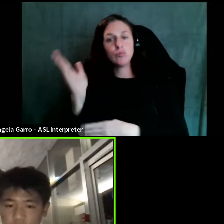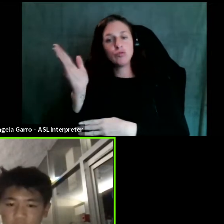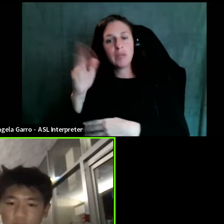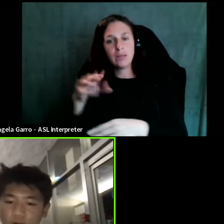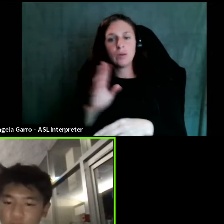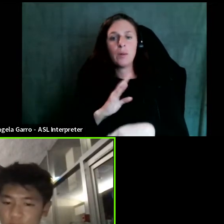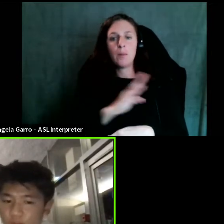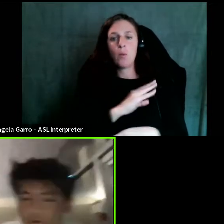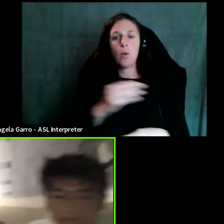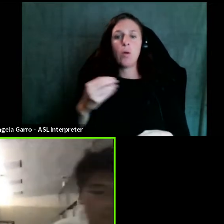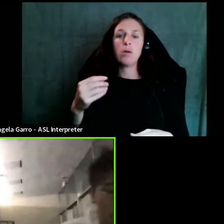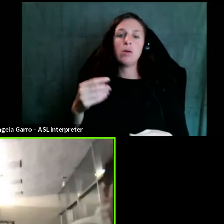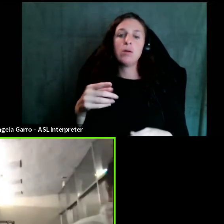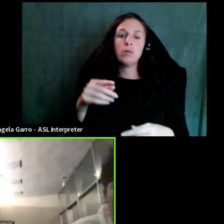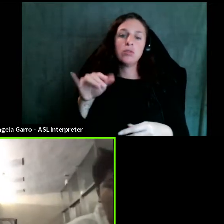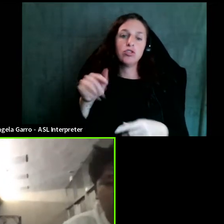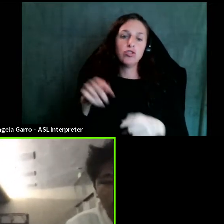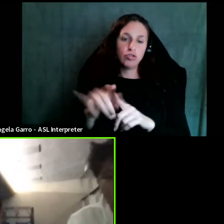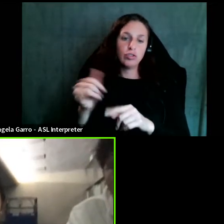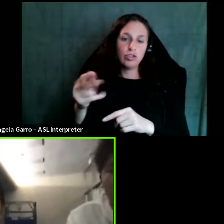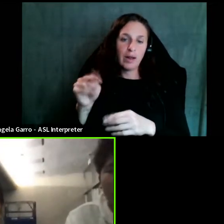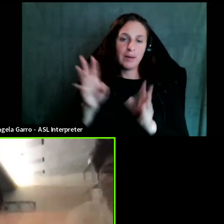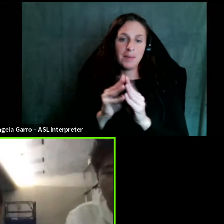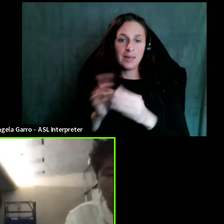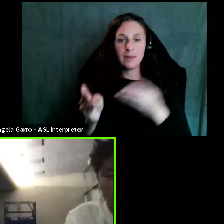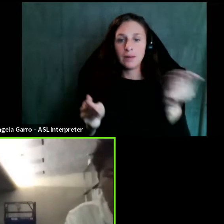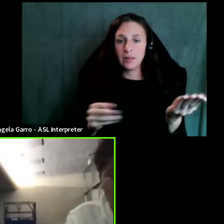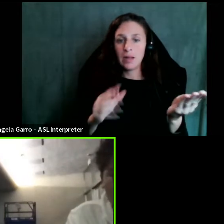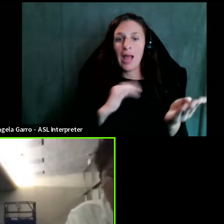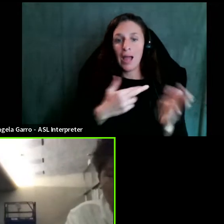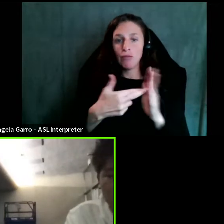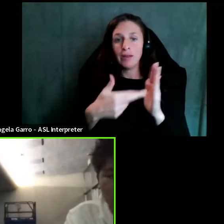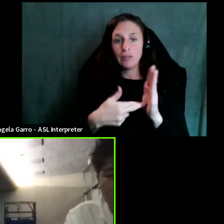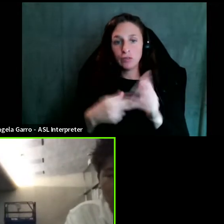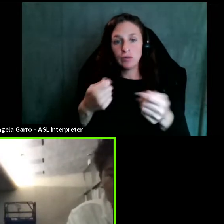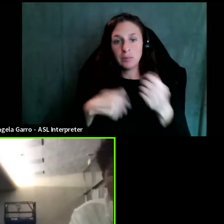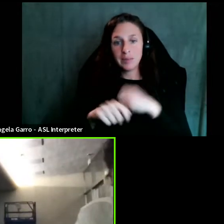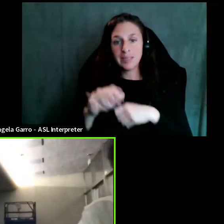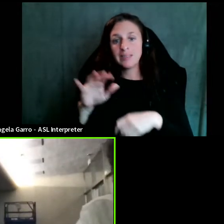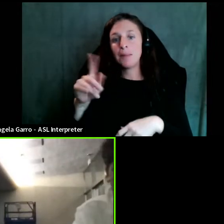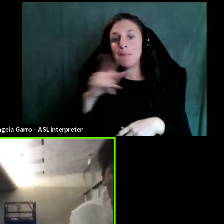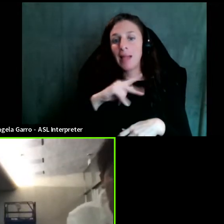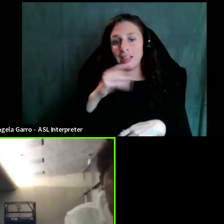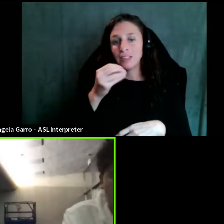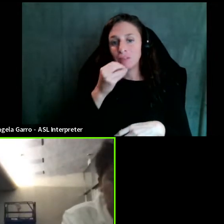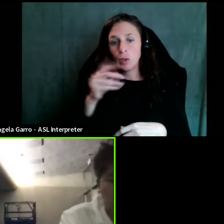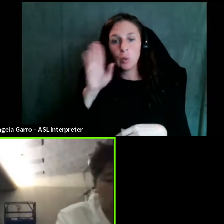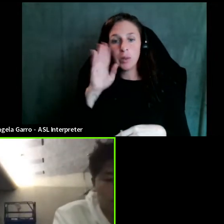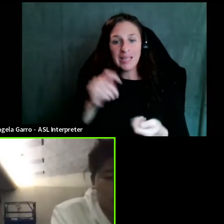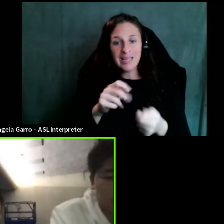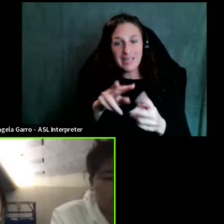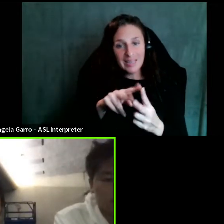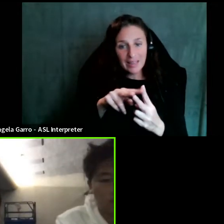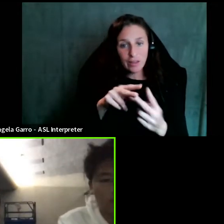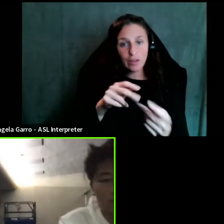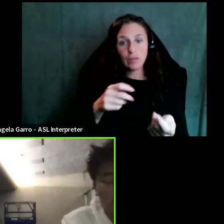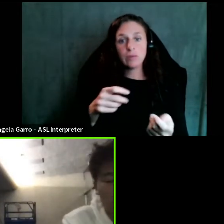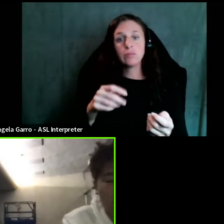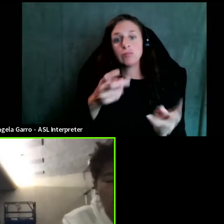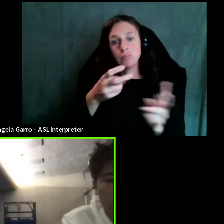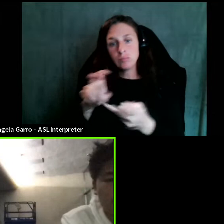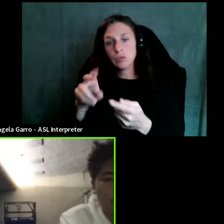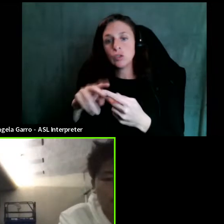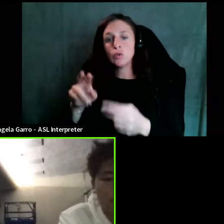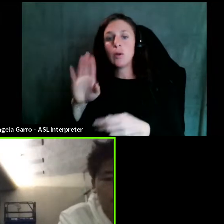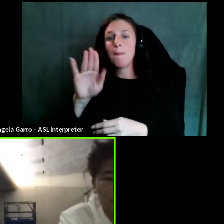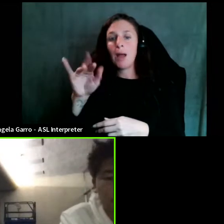pass it back to Alina, who will explain more. So our regulation of replacing plastic foodware will either phase into biodegradable or reusable foodware over